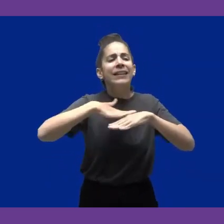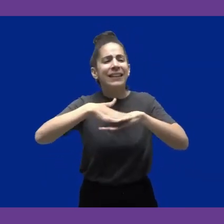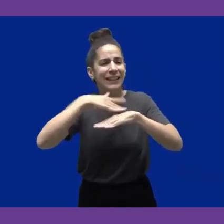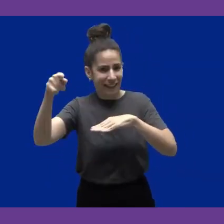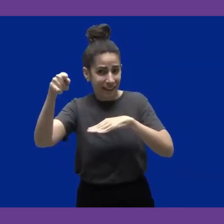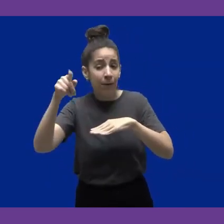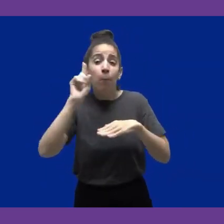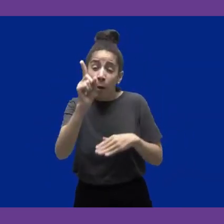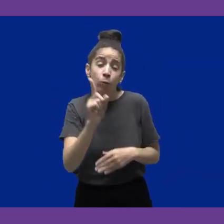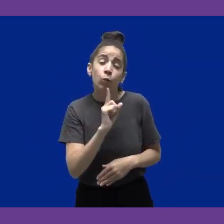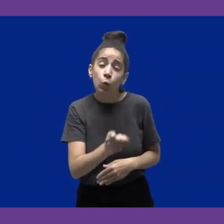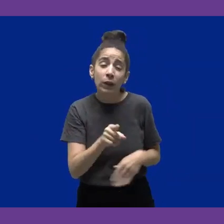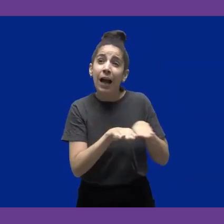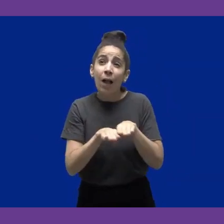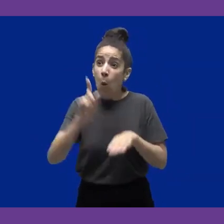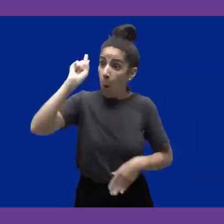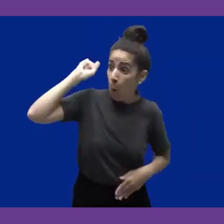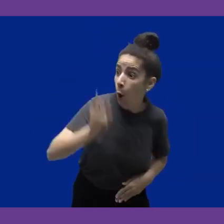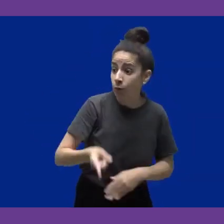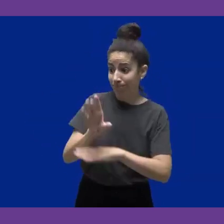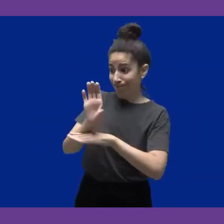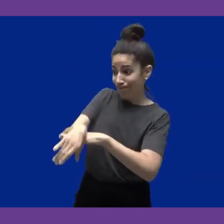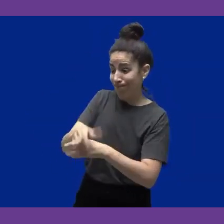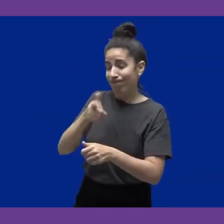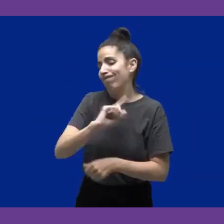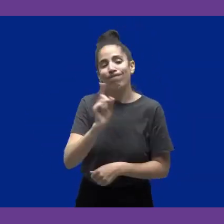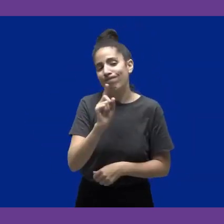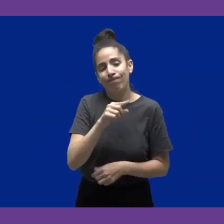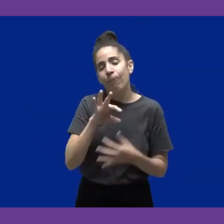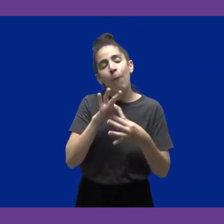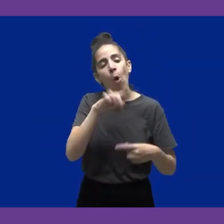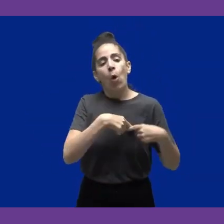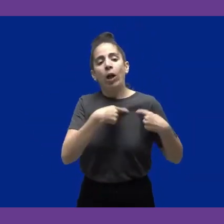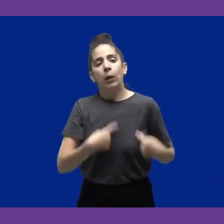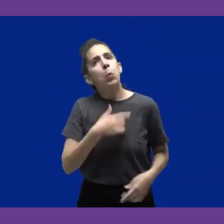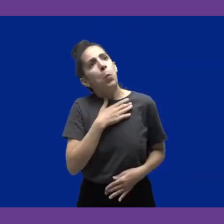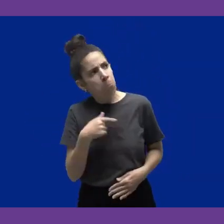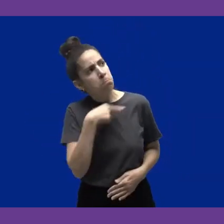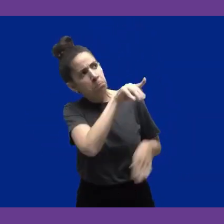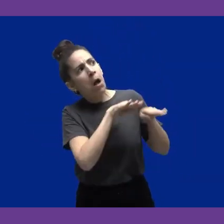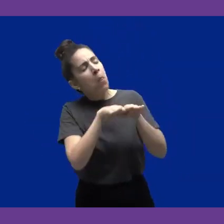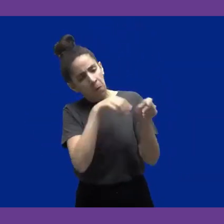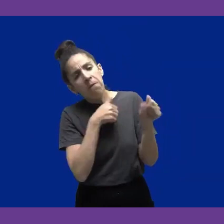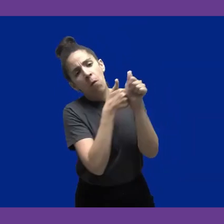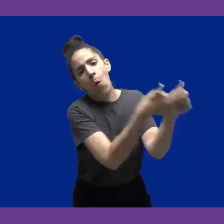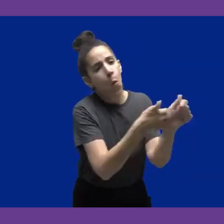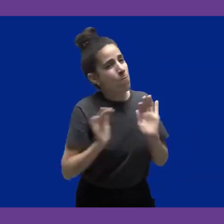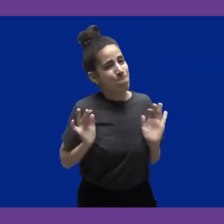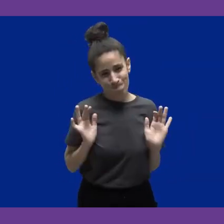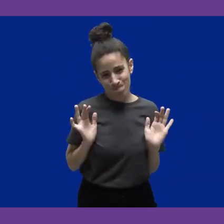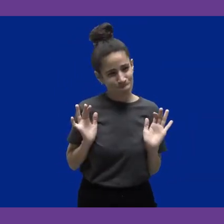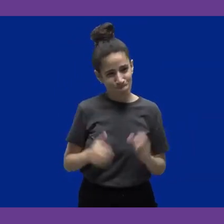it's not enough to fulfill with the directive. If you fulfill with the applicable requirements of the relevant